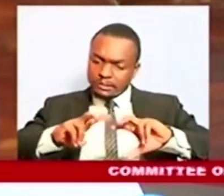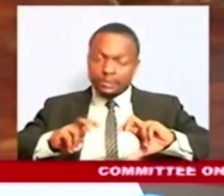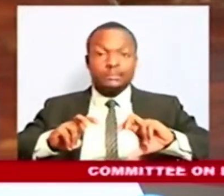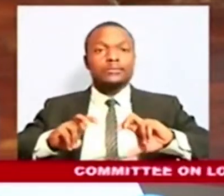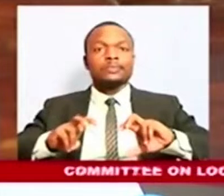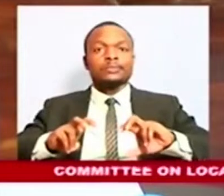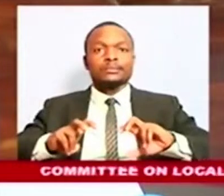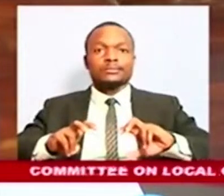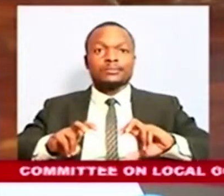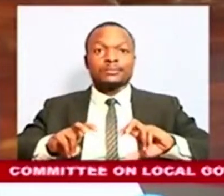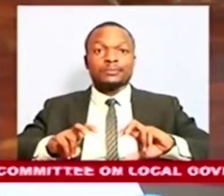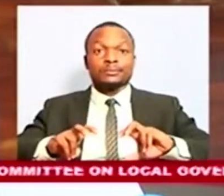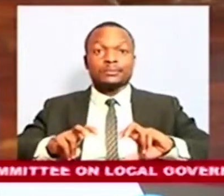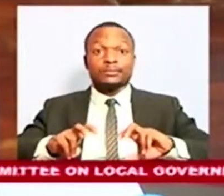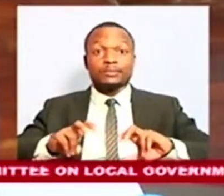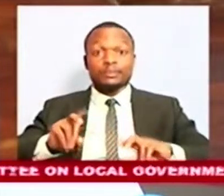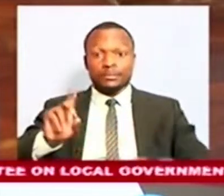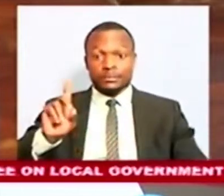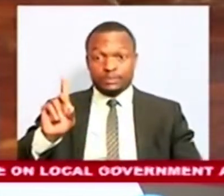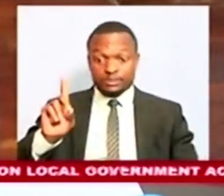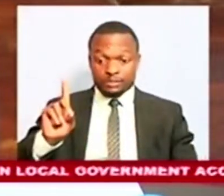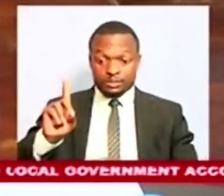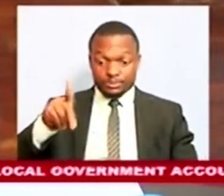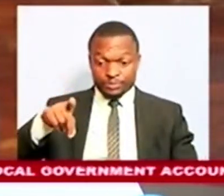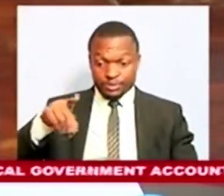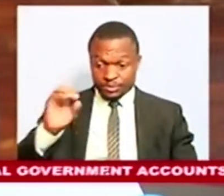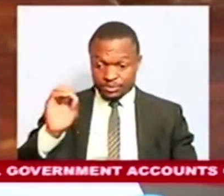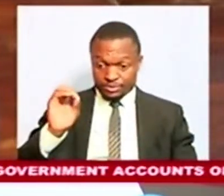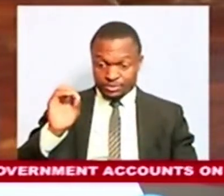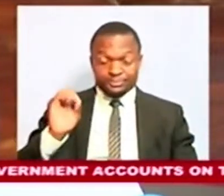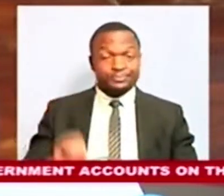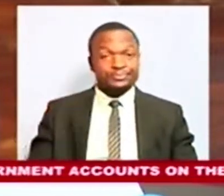by the DPO.